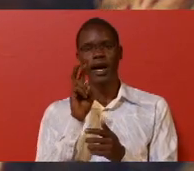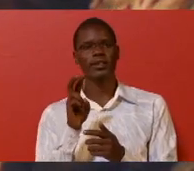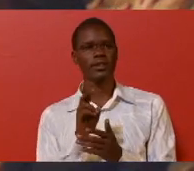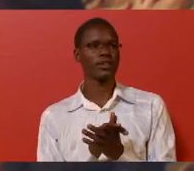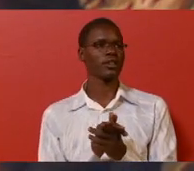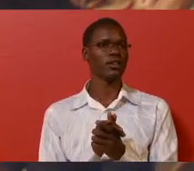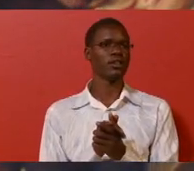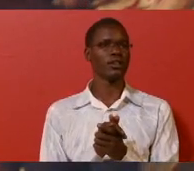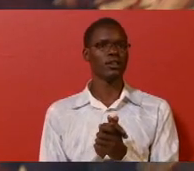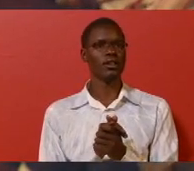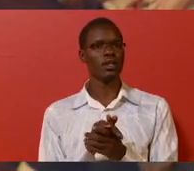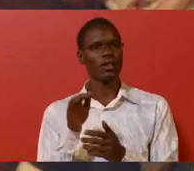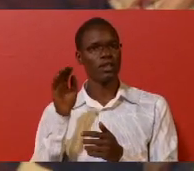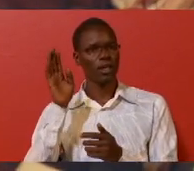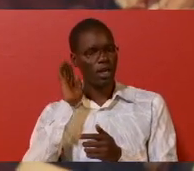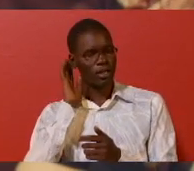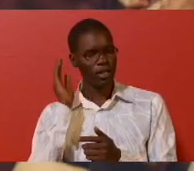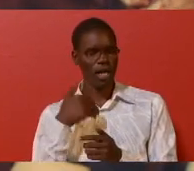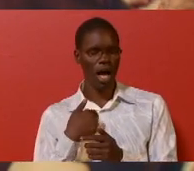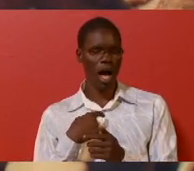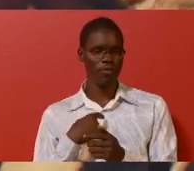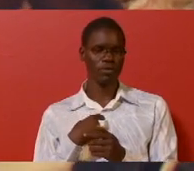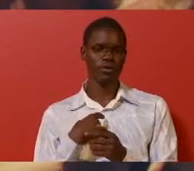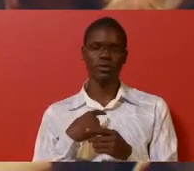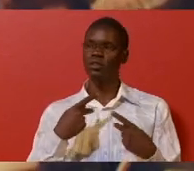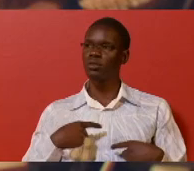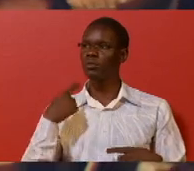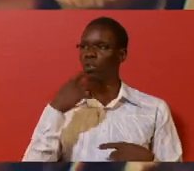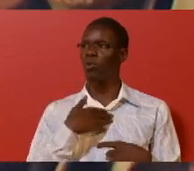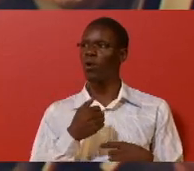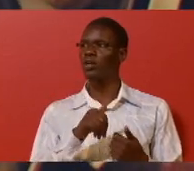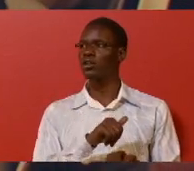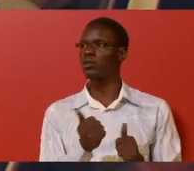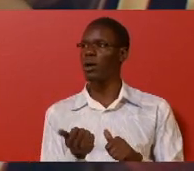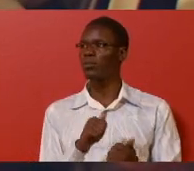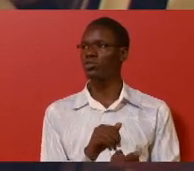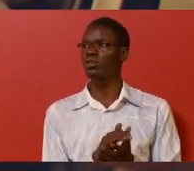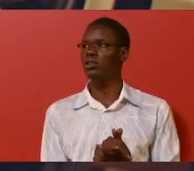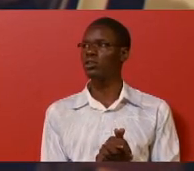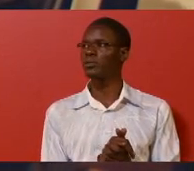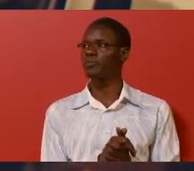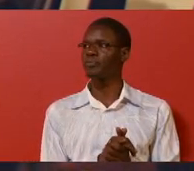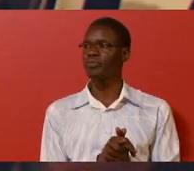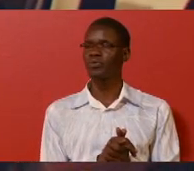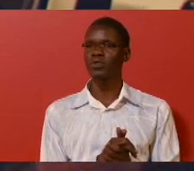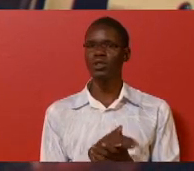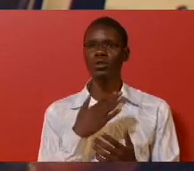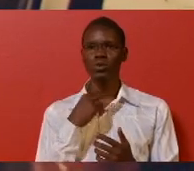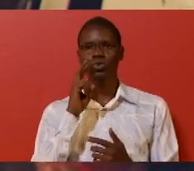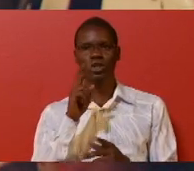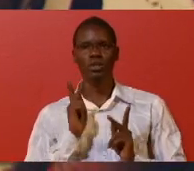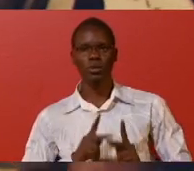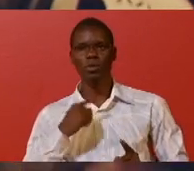hands. I hear there are some elders and some deacons who have some paper. Are you around? Just find the people who are raising their